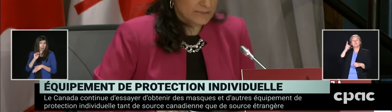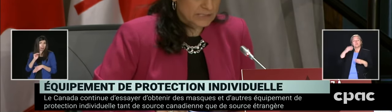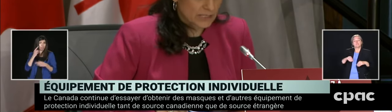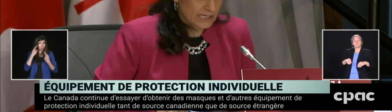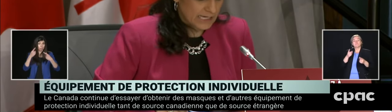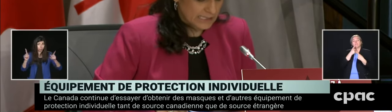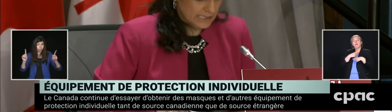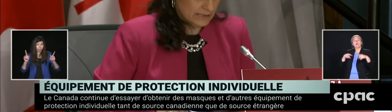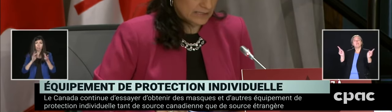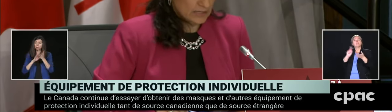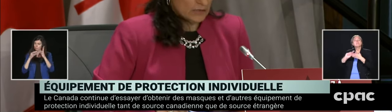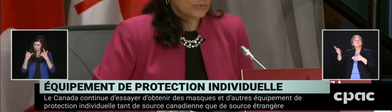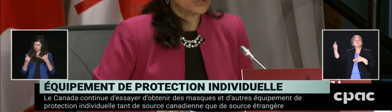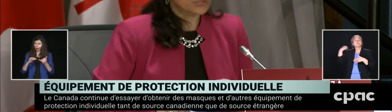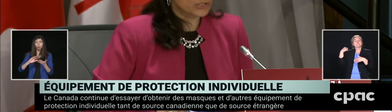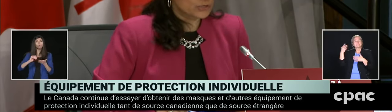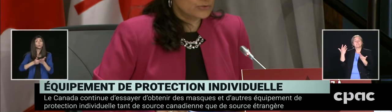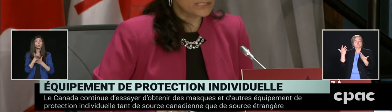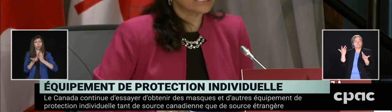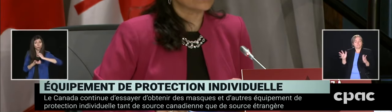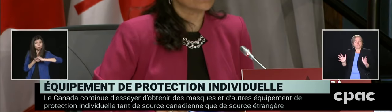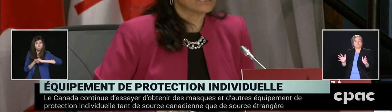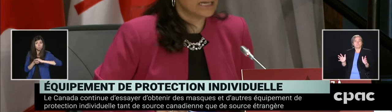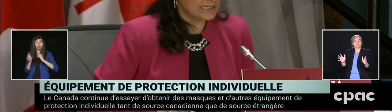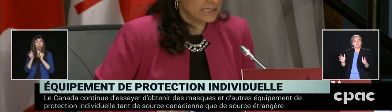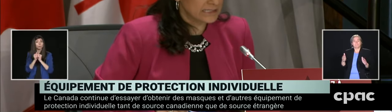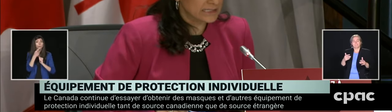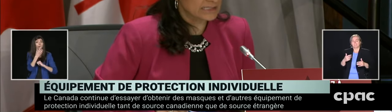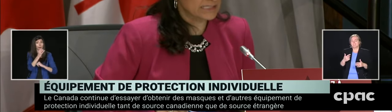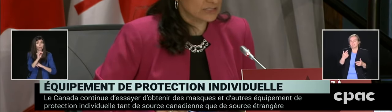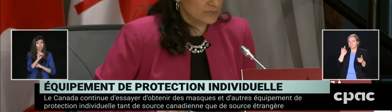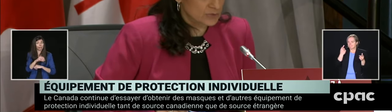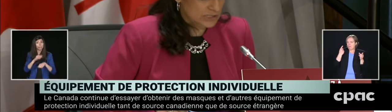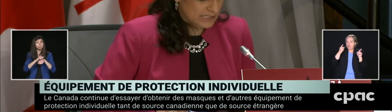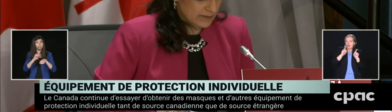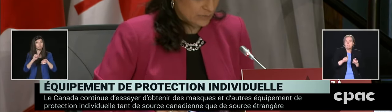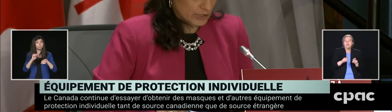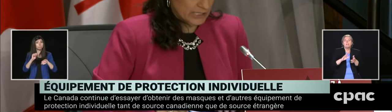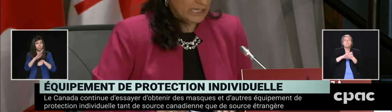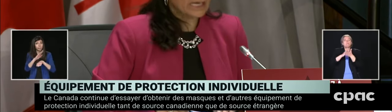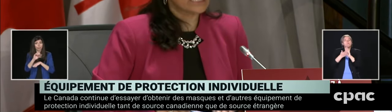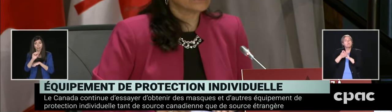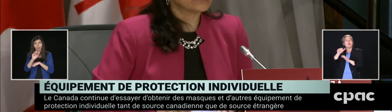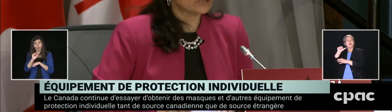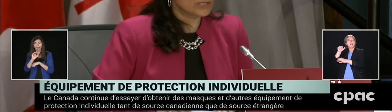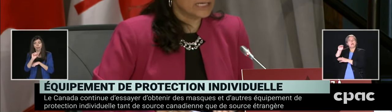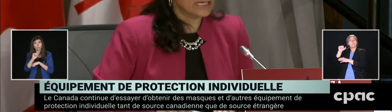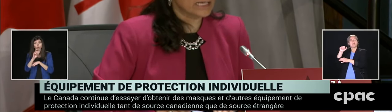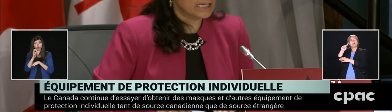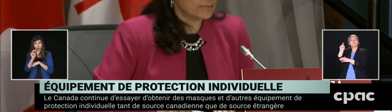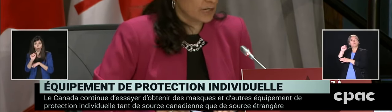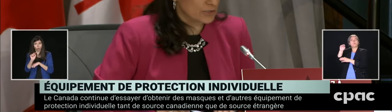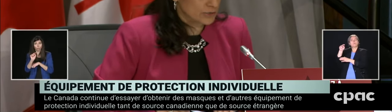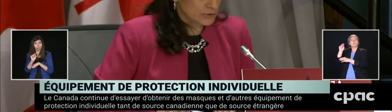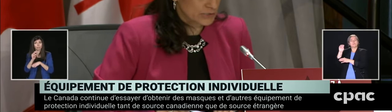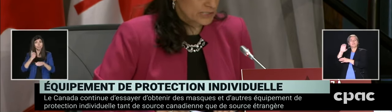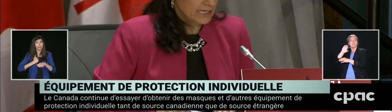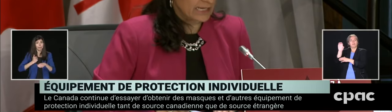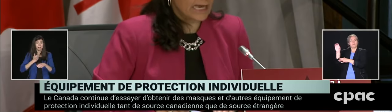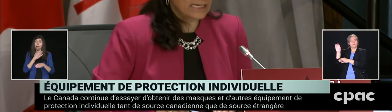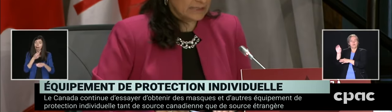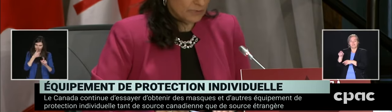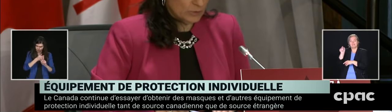with Amazon Canada, which will use its Canadian distribution network, including key